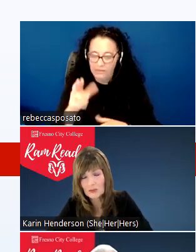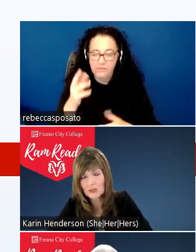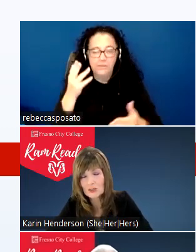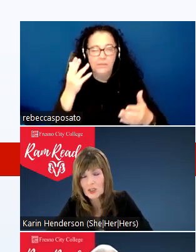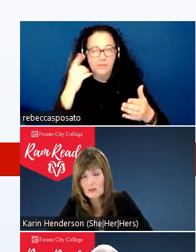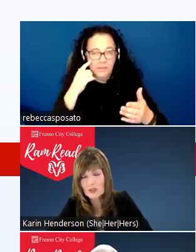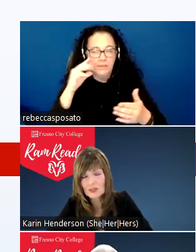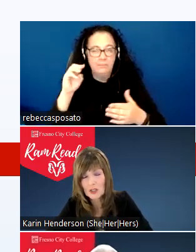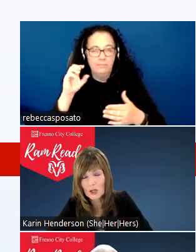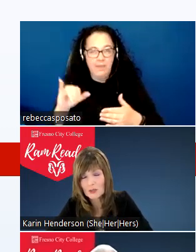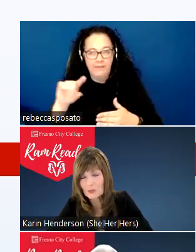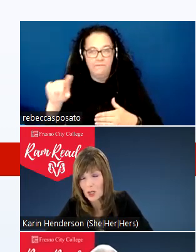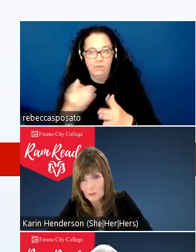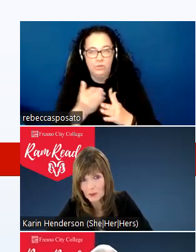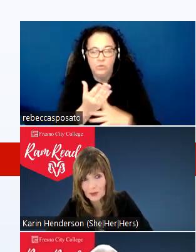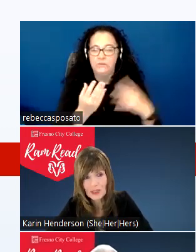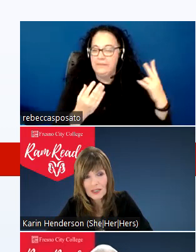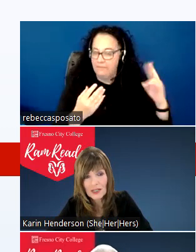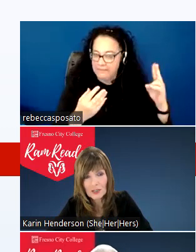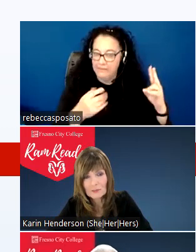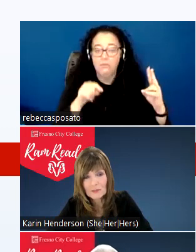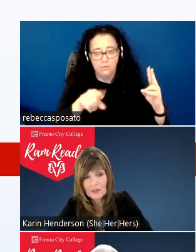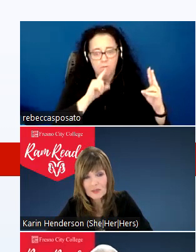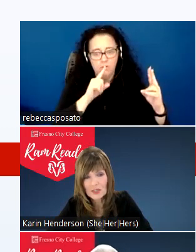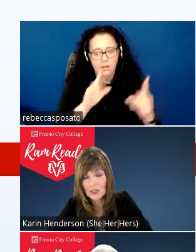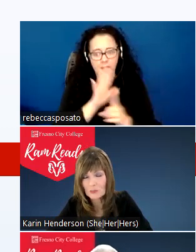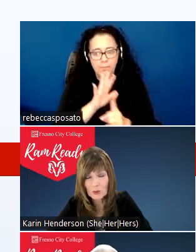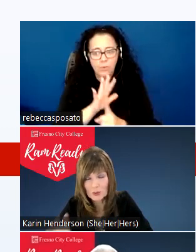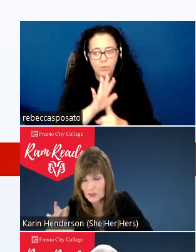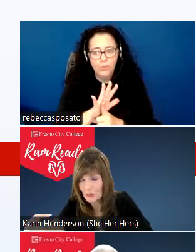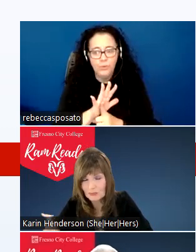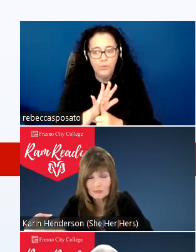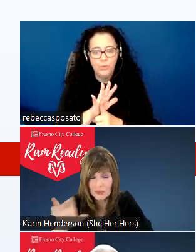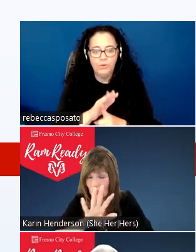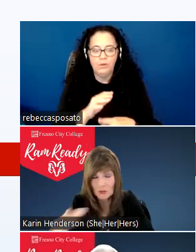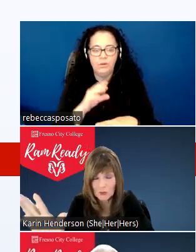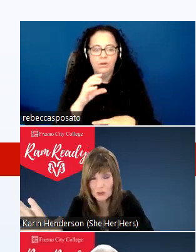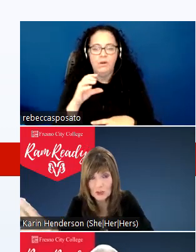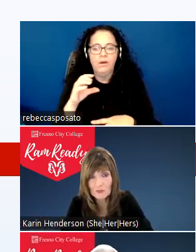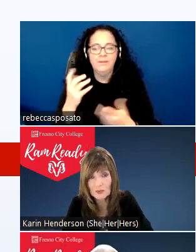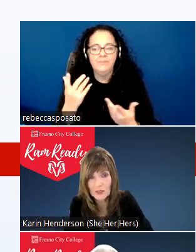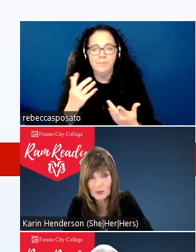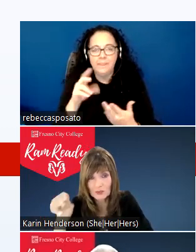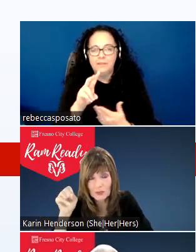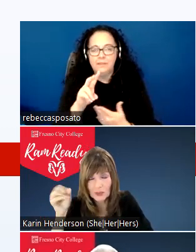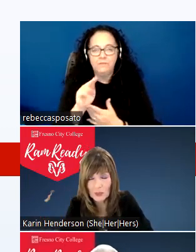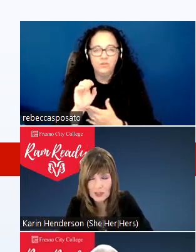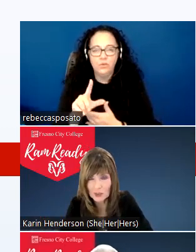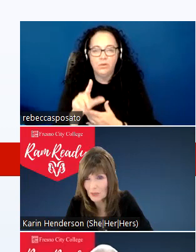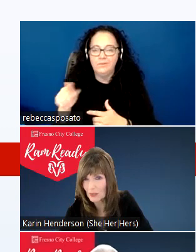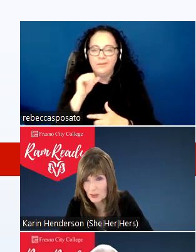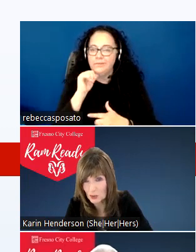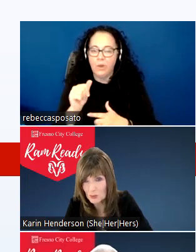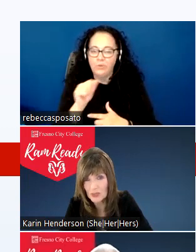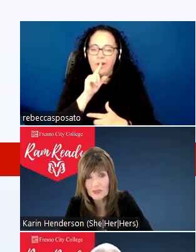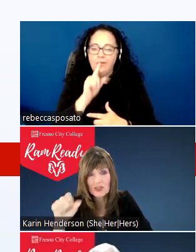17th. And the virtual job fair is always popular. It's not, employers don't It's a virtual job fair. They don't actually